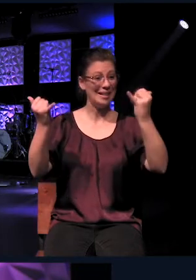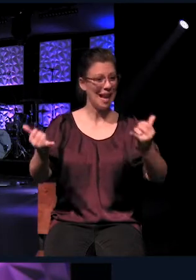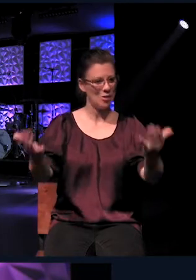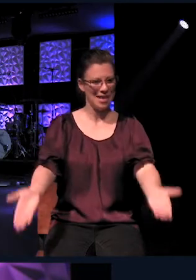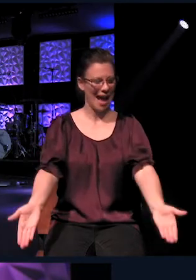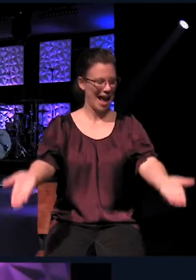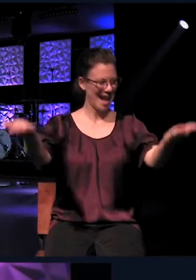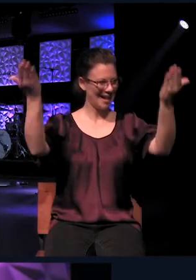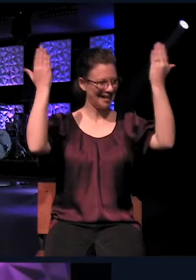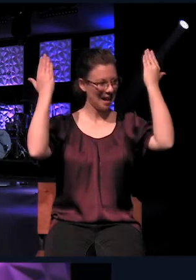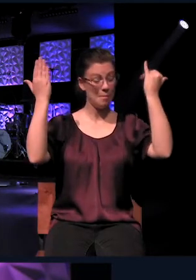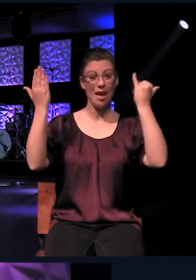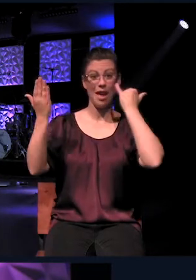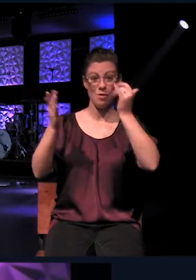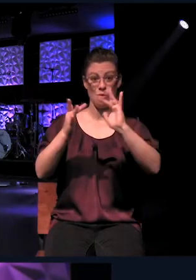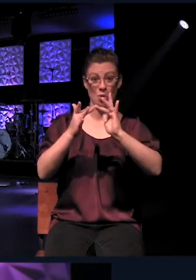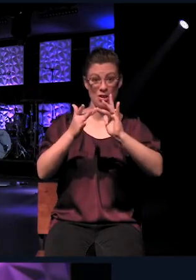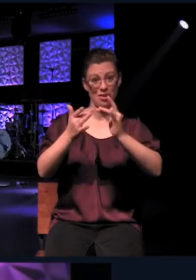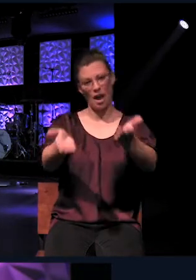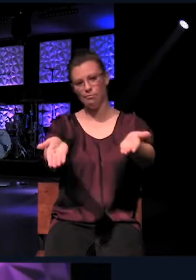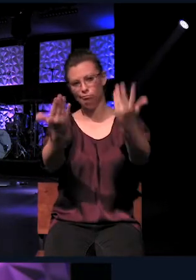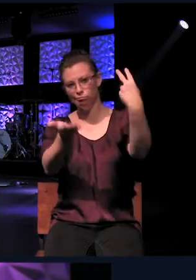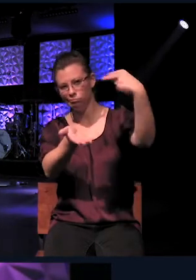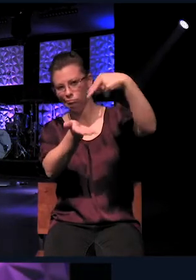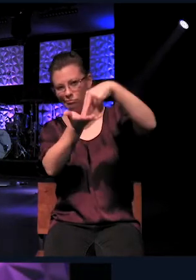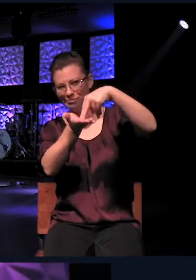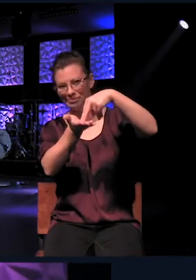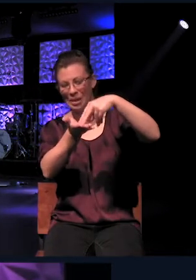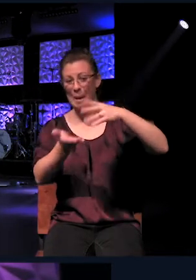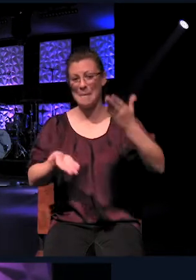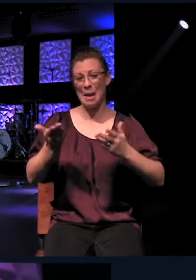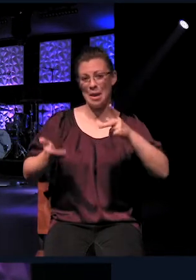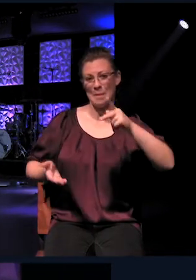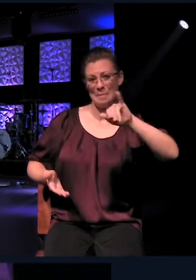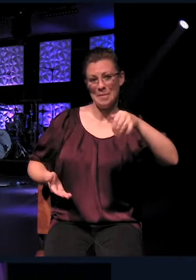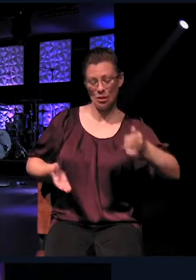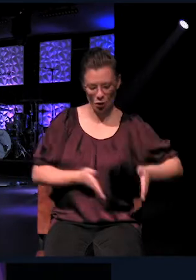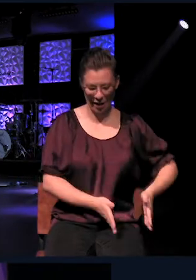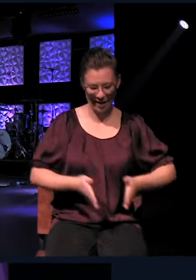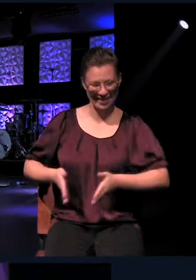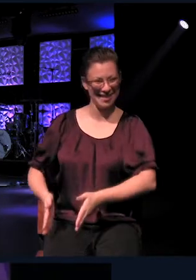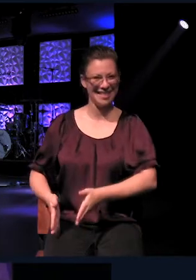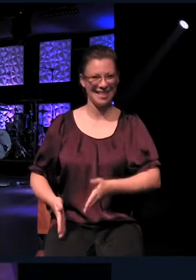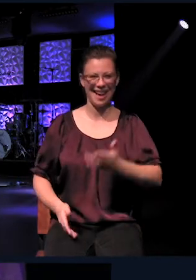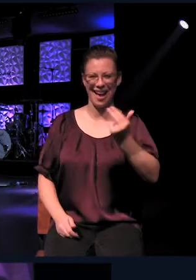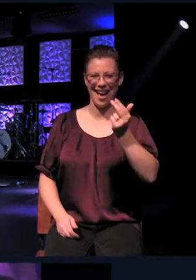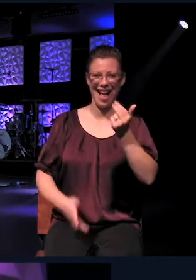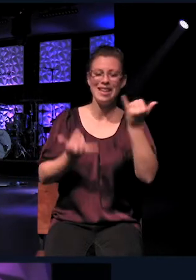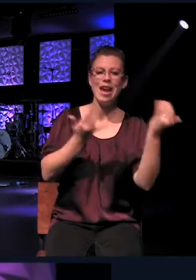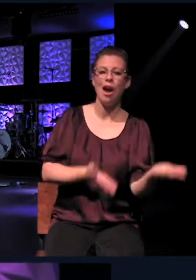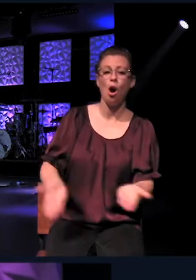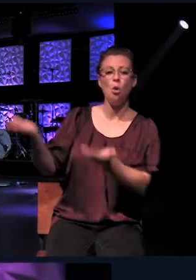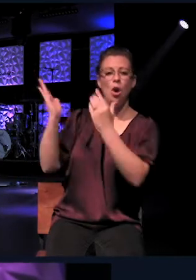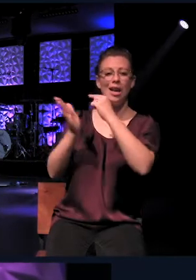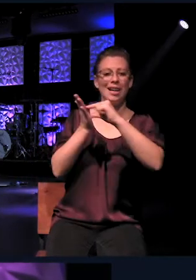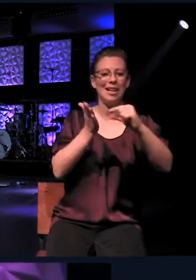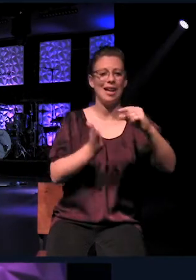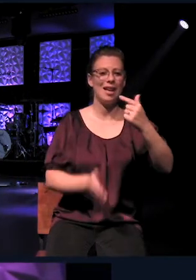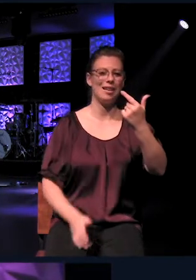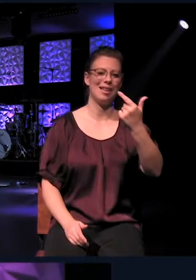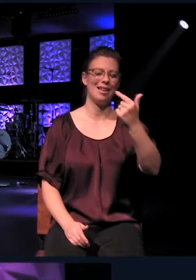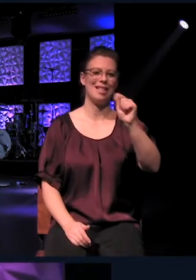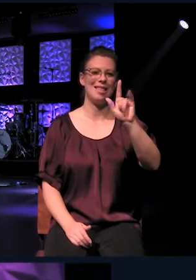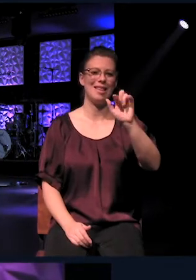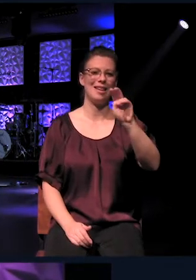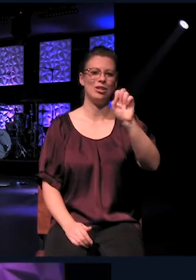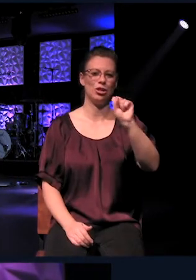feet. Those of you watching online in your living room, you can do the same thing in your pajamas. And we're going to read Galatians 5. You can follow along on the screen. And